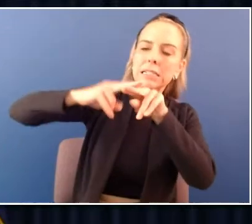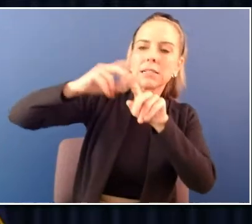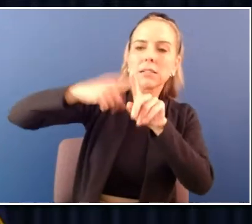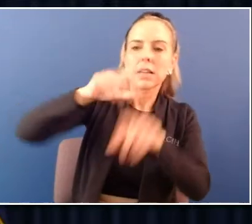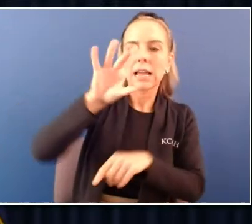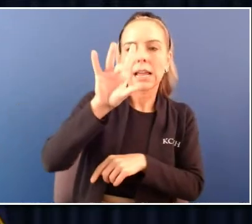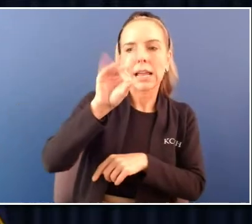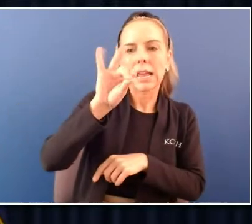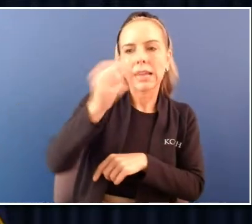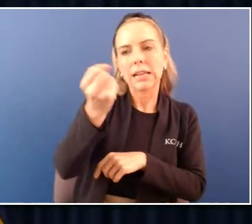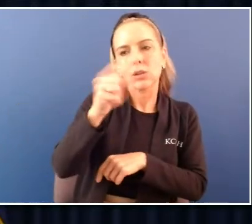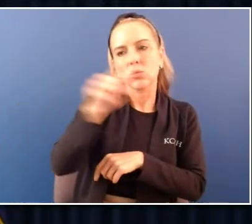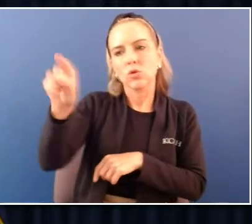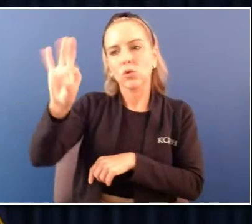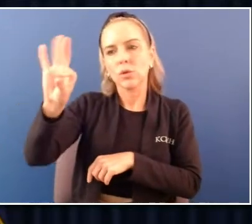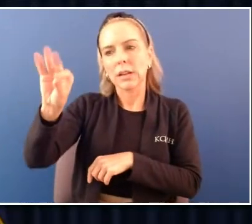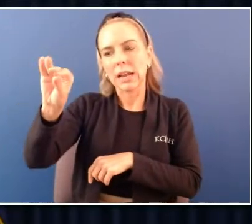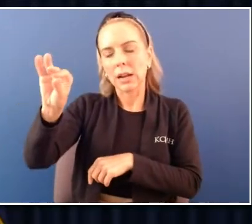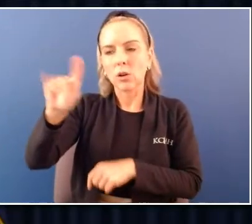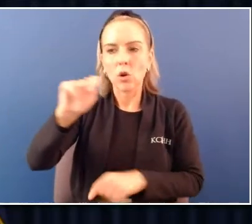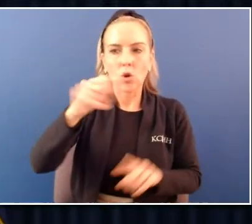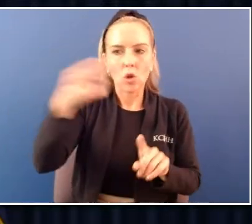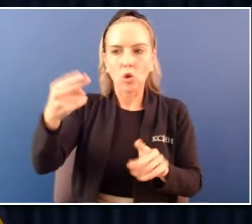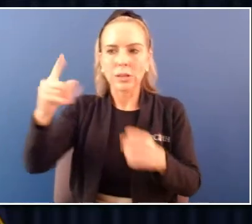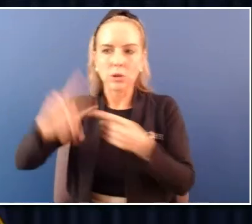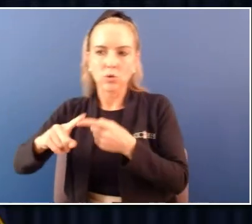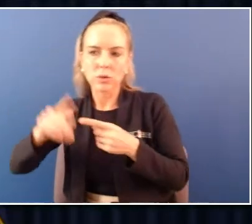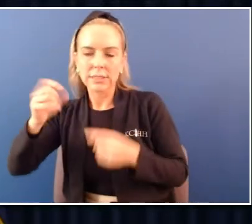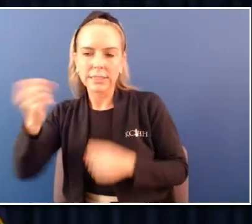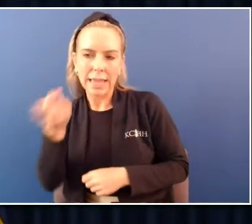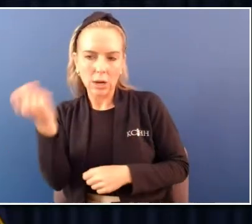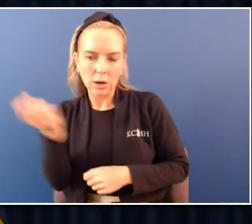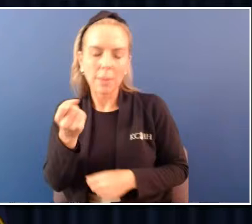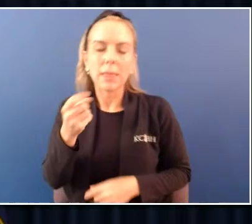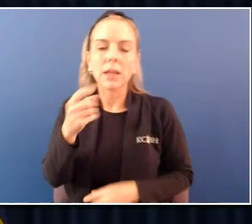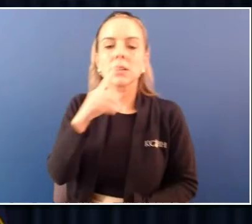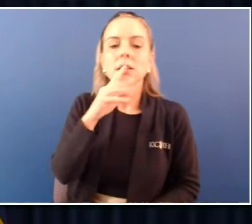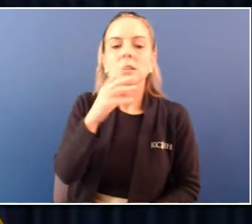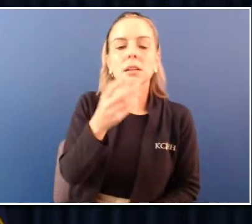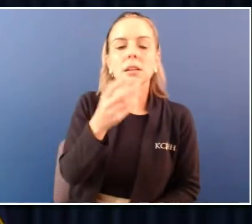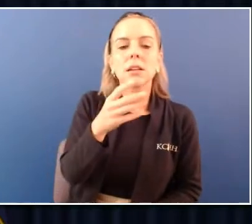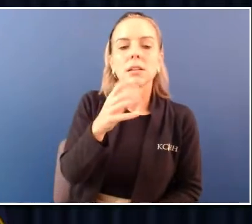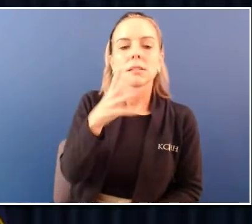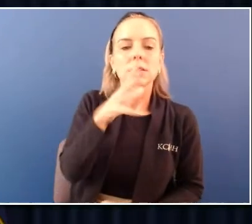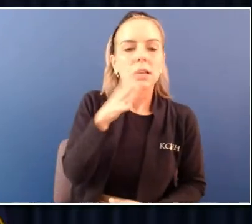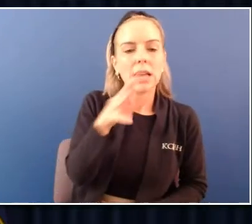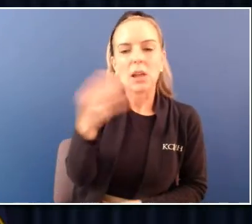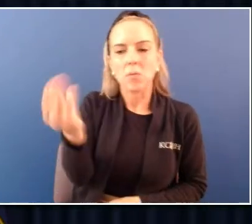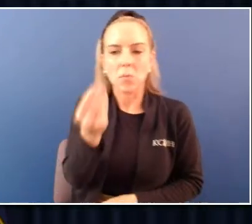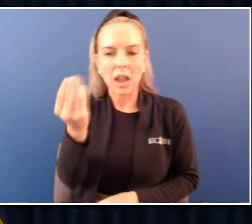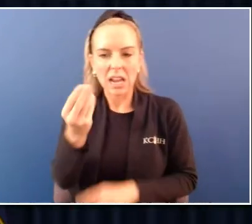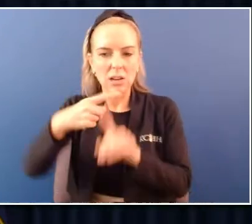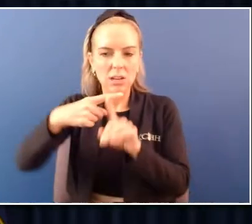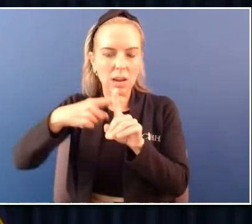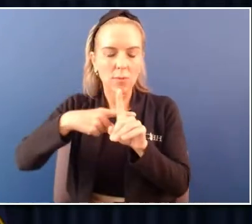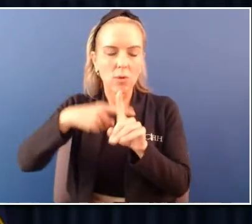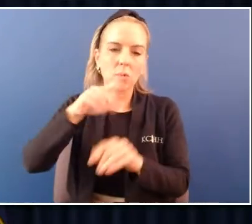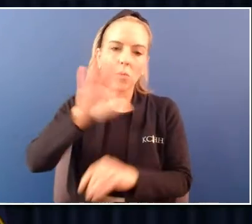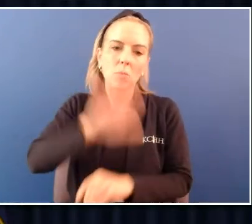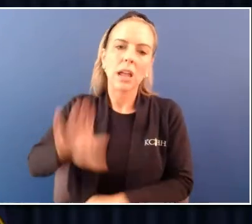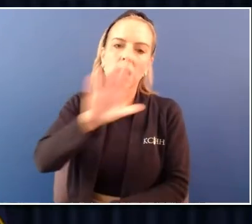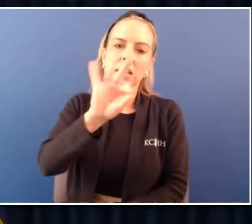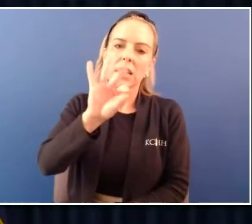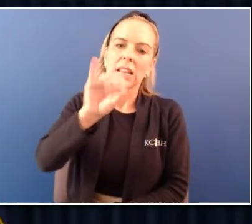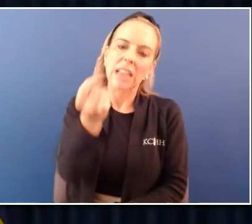for Thursday into Saturday. Highs for Sunday and Monday are expected to be in the low to mid 90s, with heat